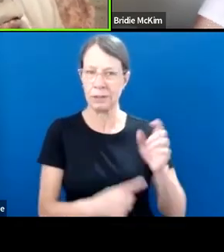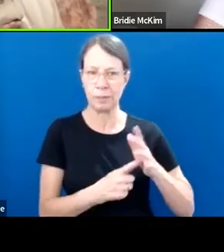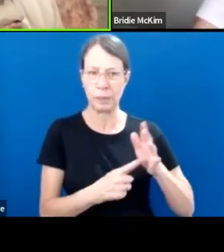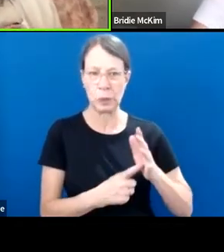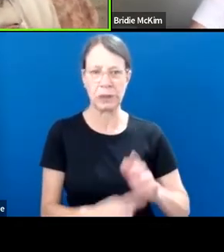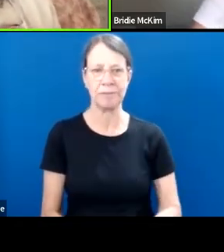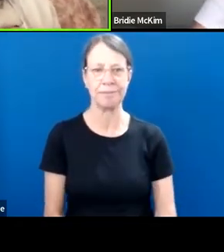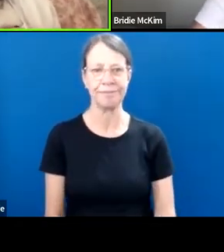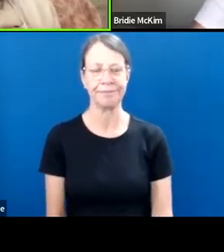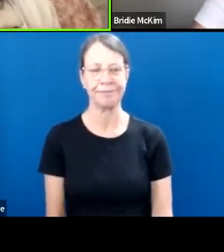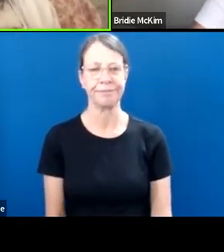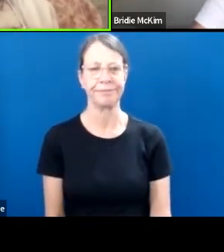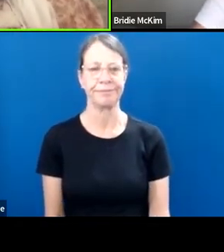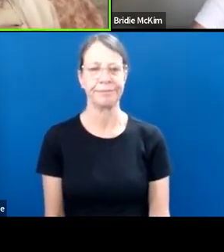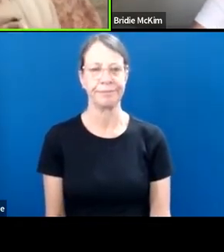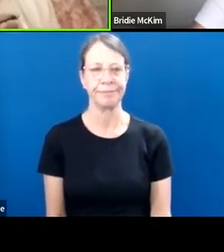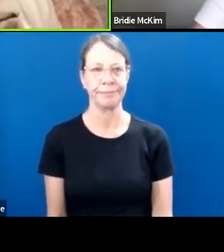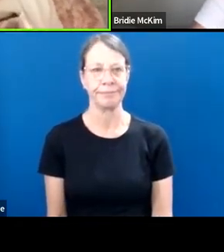I think,